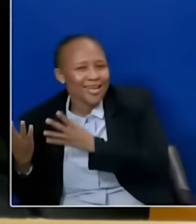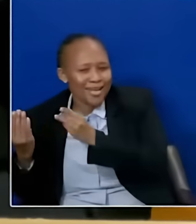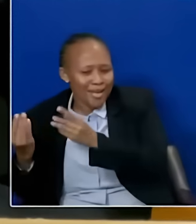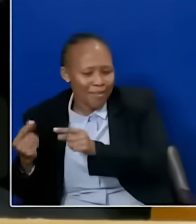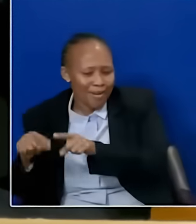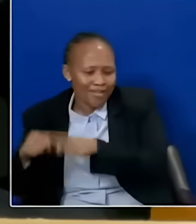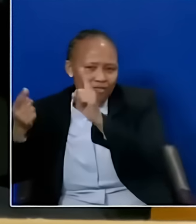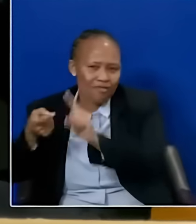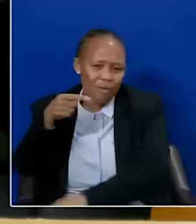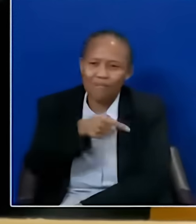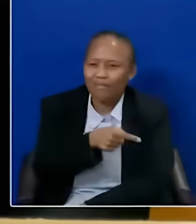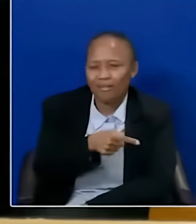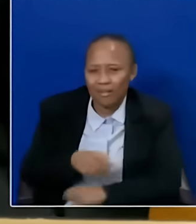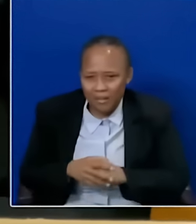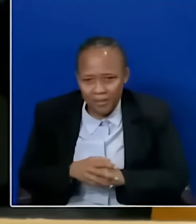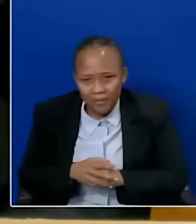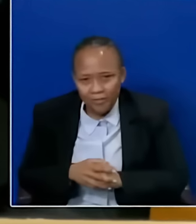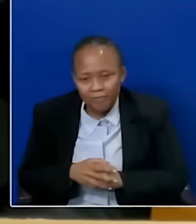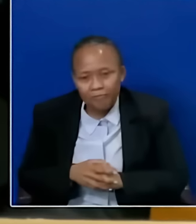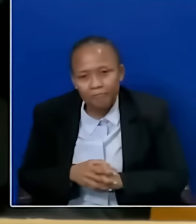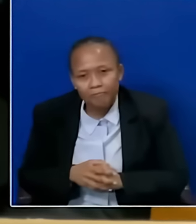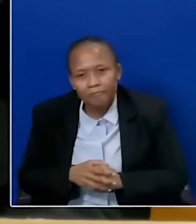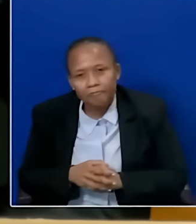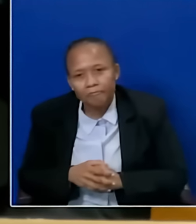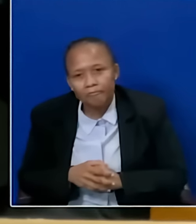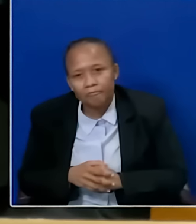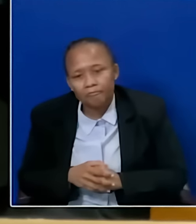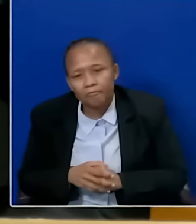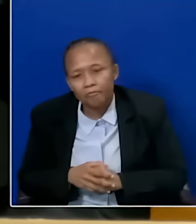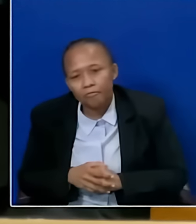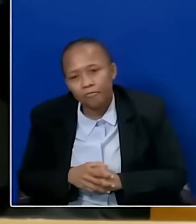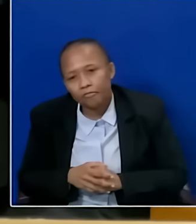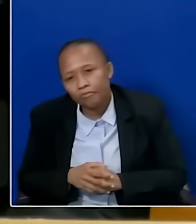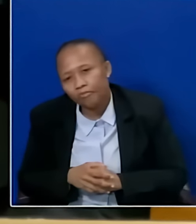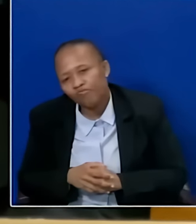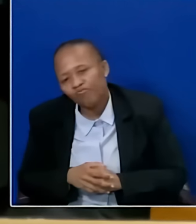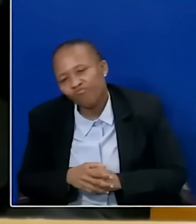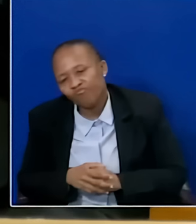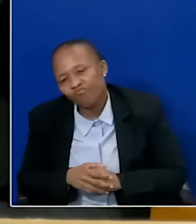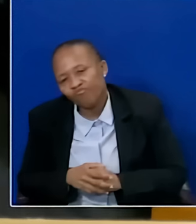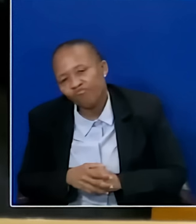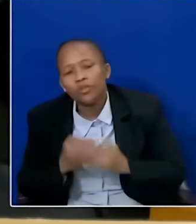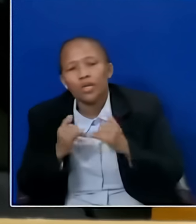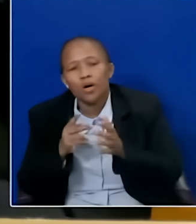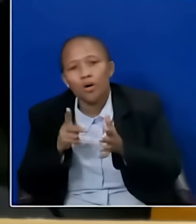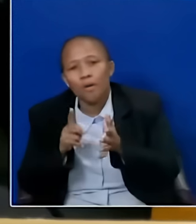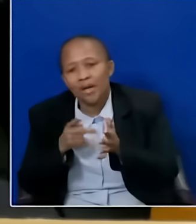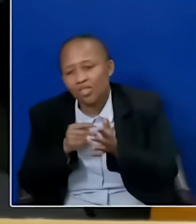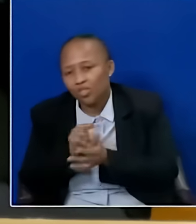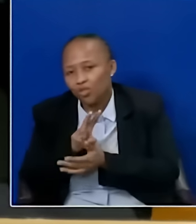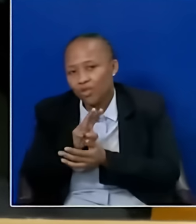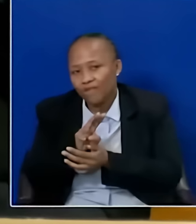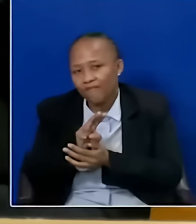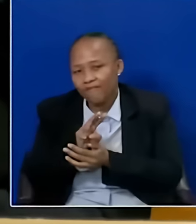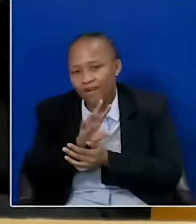Now, given the cross-referencing where you were referred at page 25 to 4.9, and you've done the